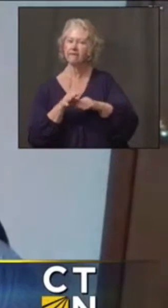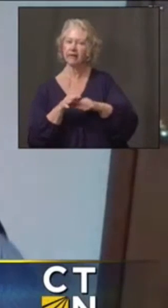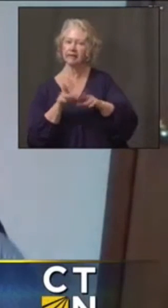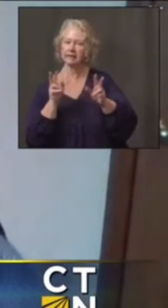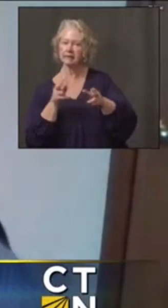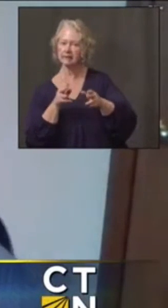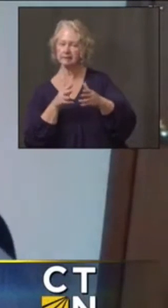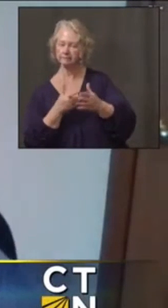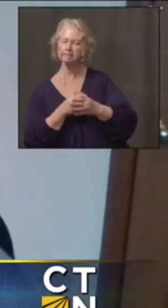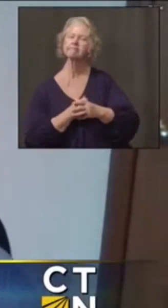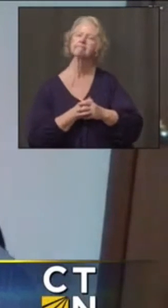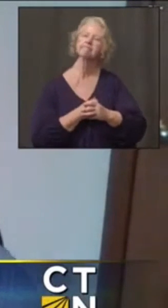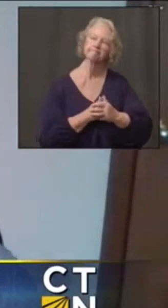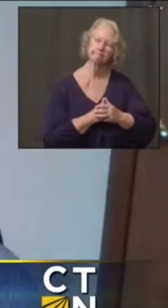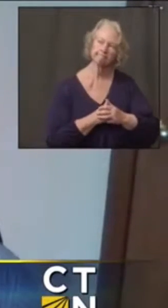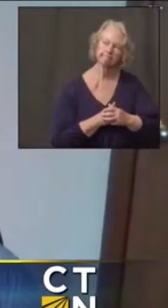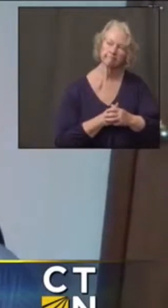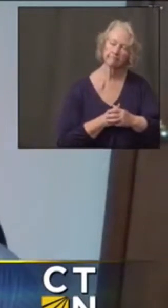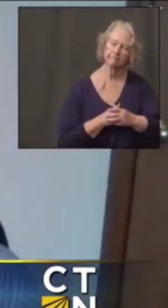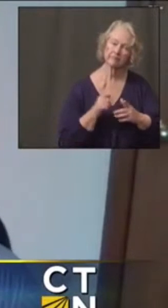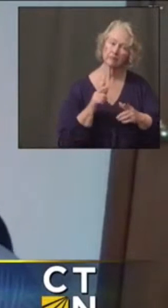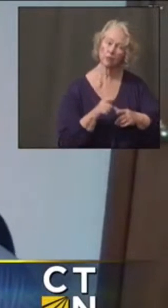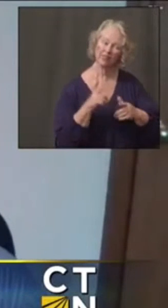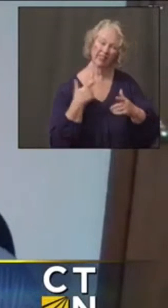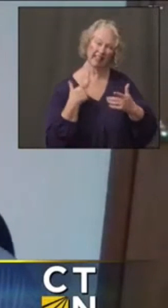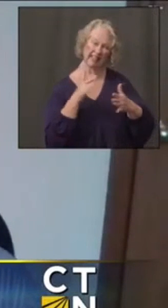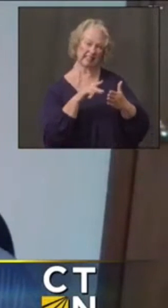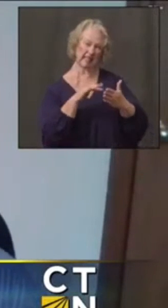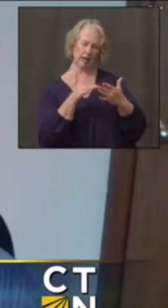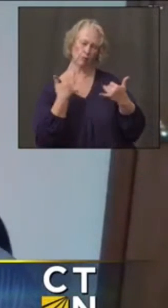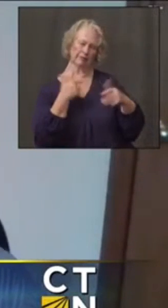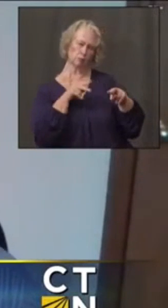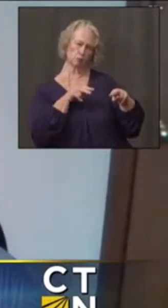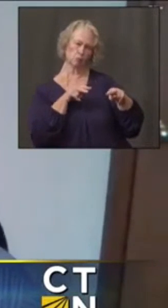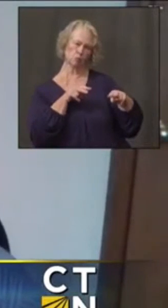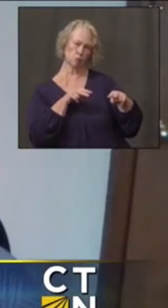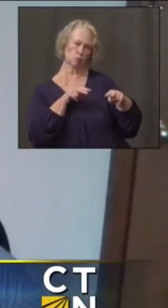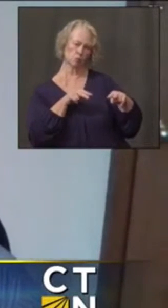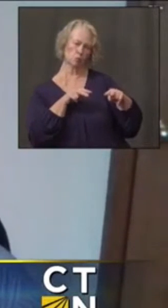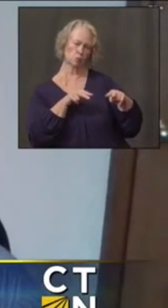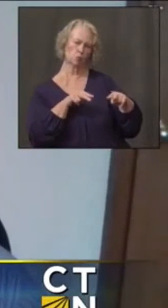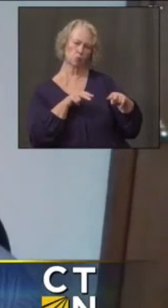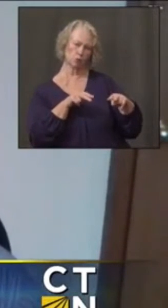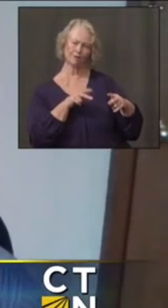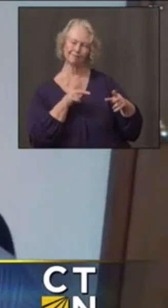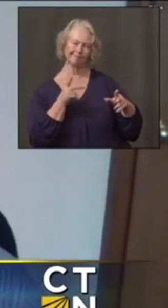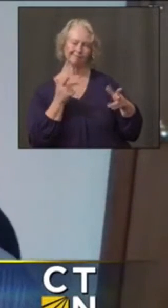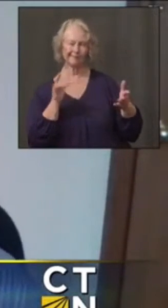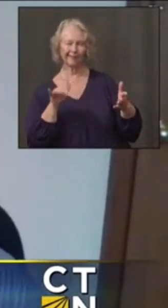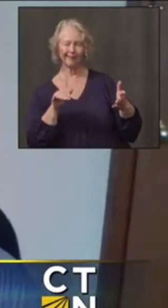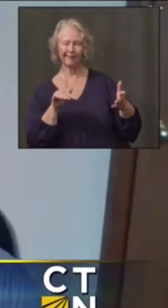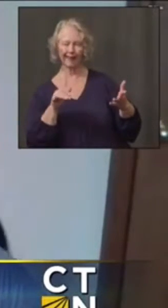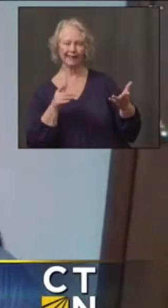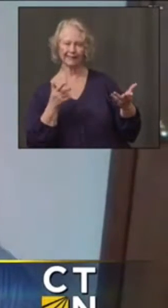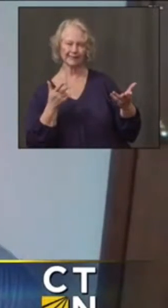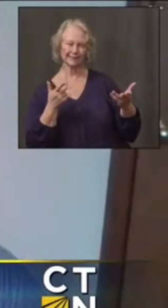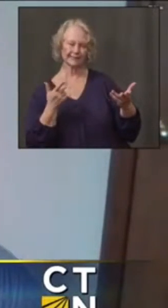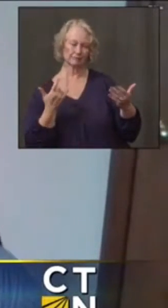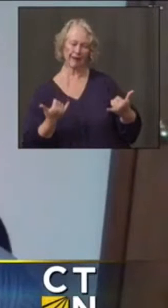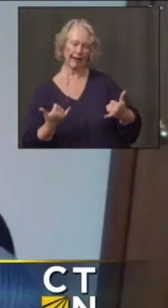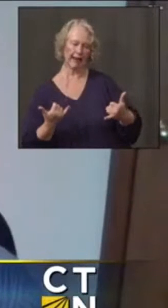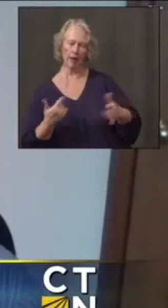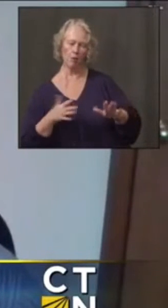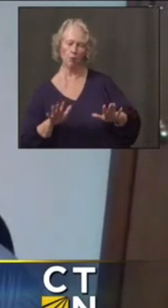Sure. The study's ongoing, so that's a caveat with anything that I'm answering today.